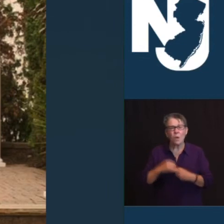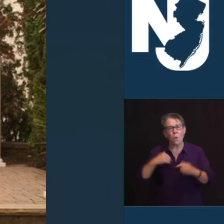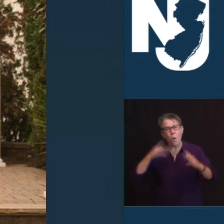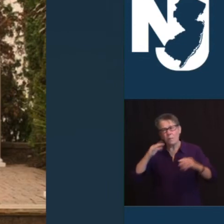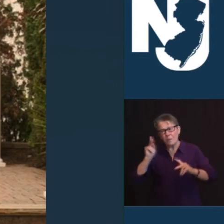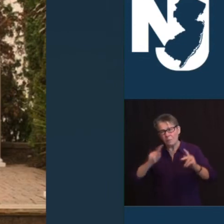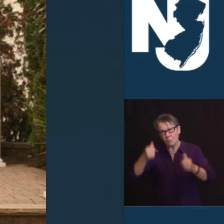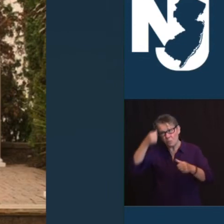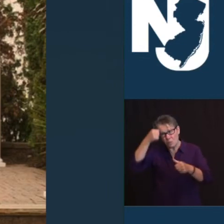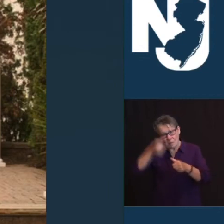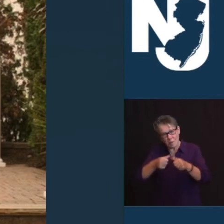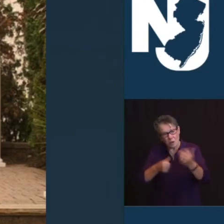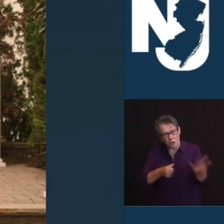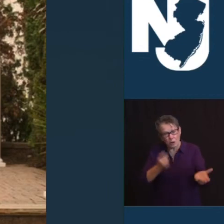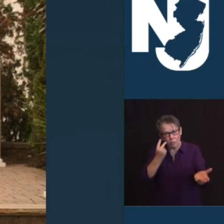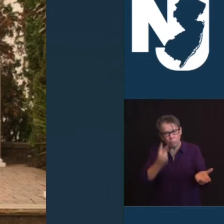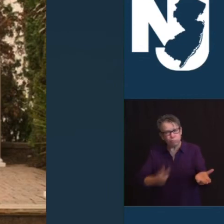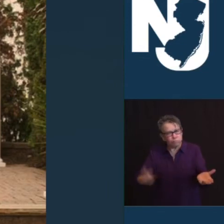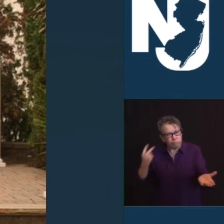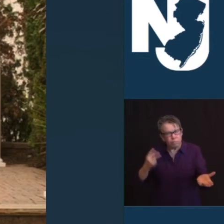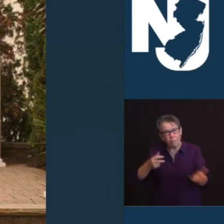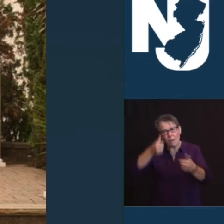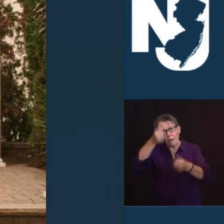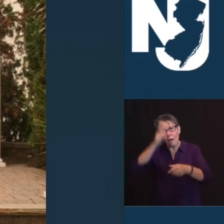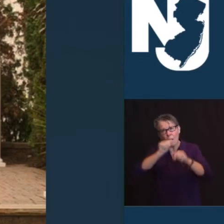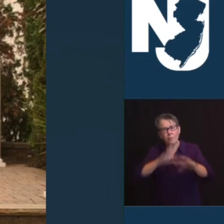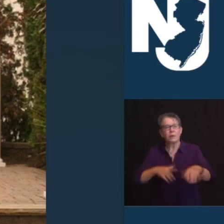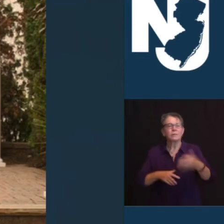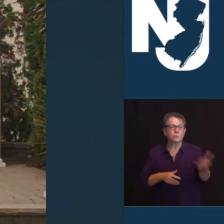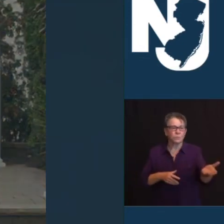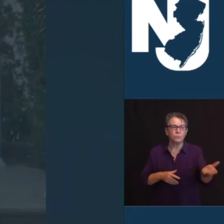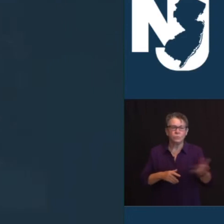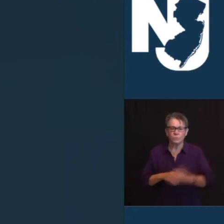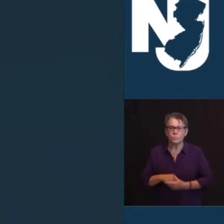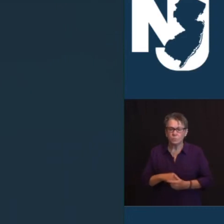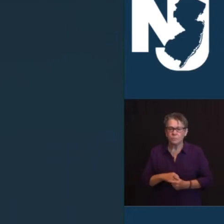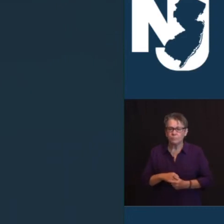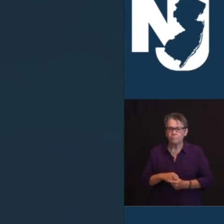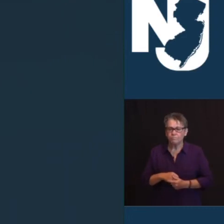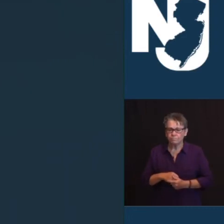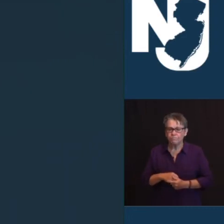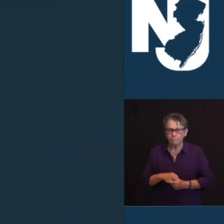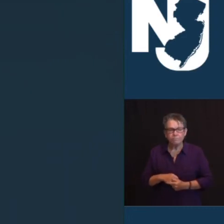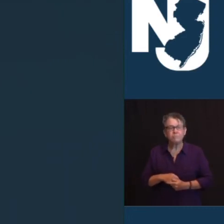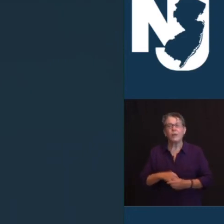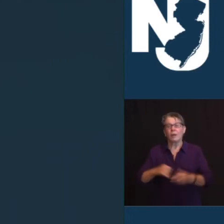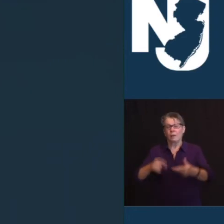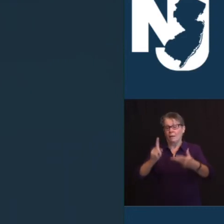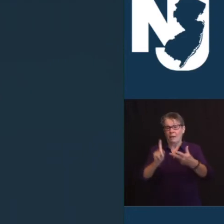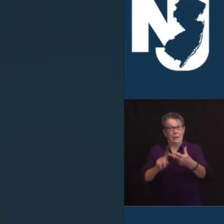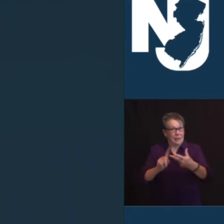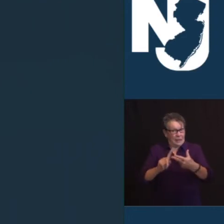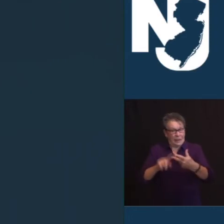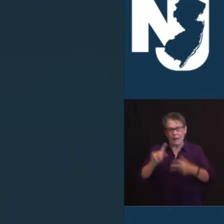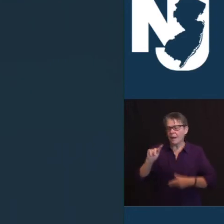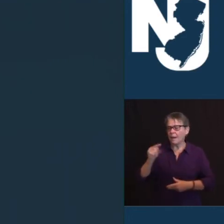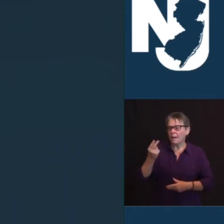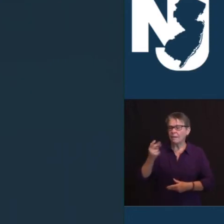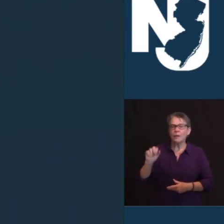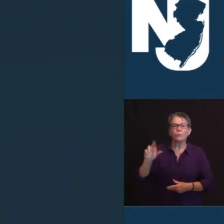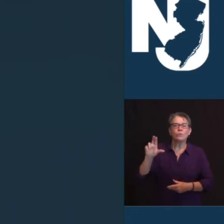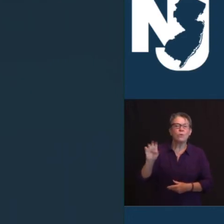may God bless and watch over her and her family. Finally today, we remember Theodore Nixon